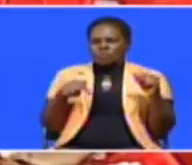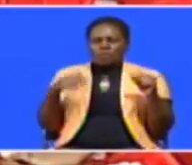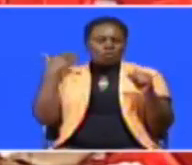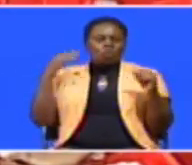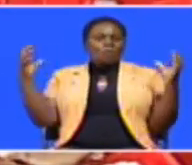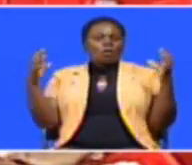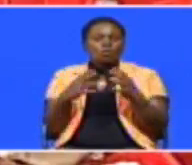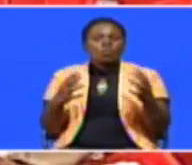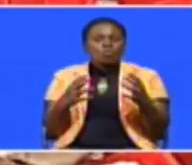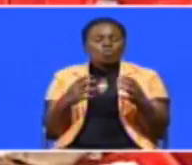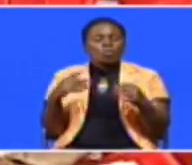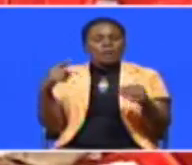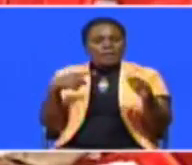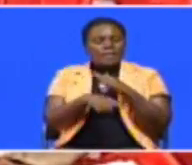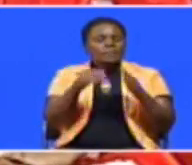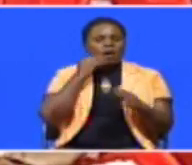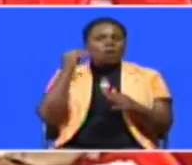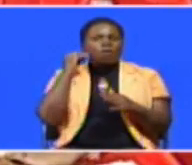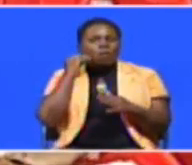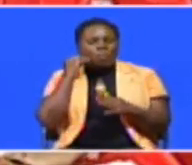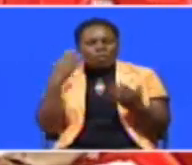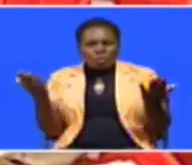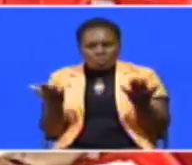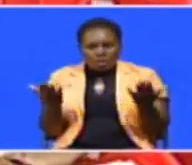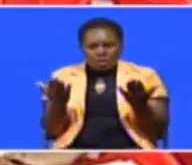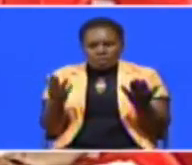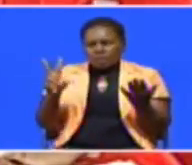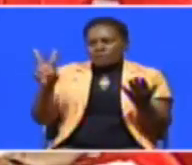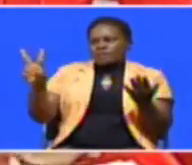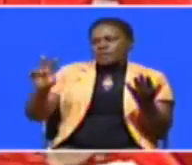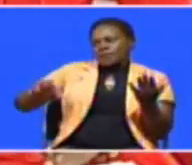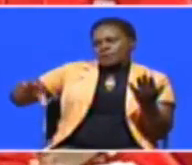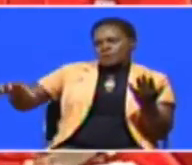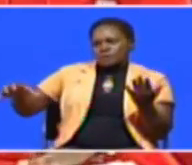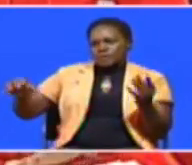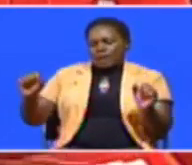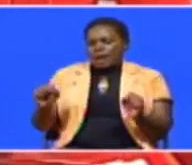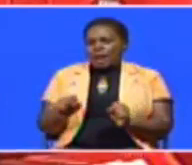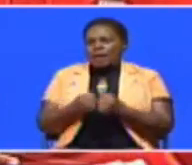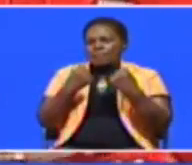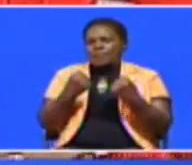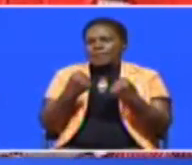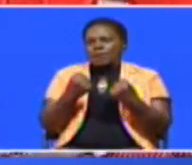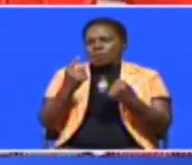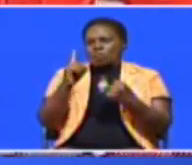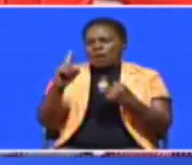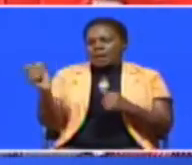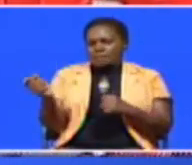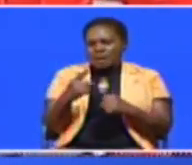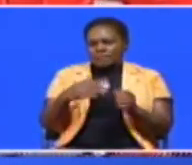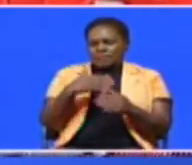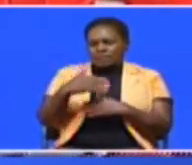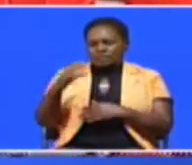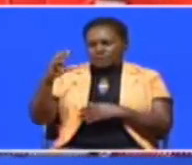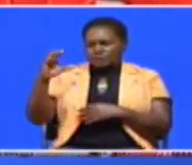unknown people attacked their home in Busami village, Vihiga County. The attack comes less than 1 month after